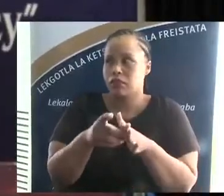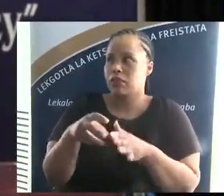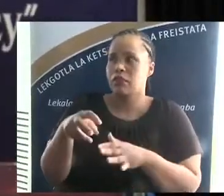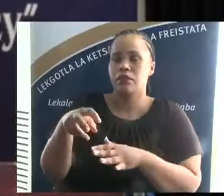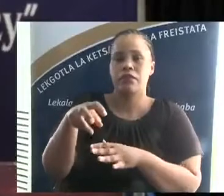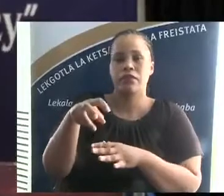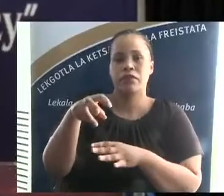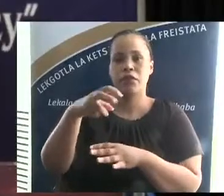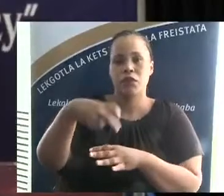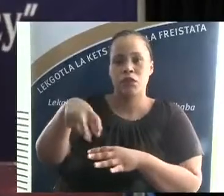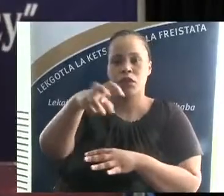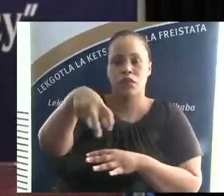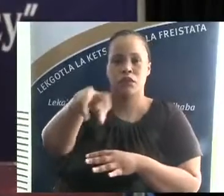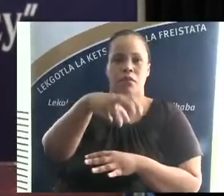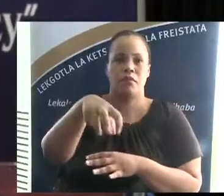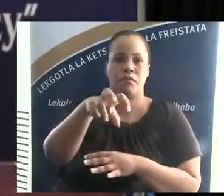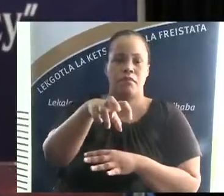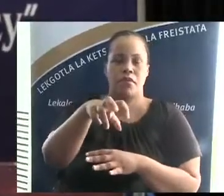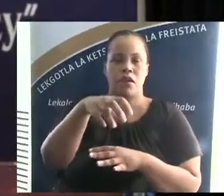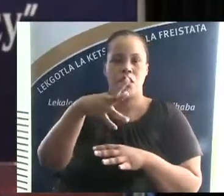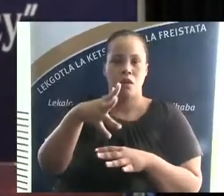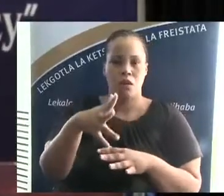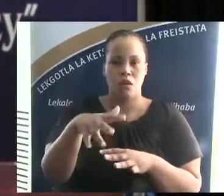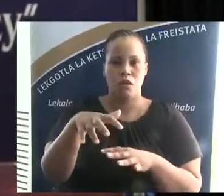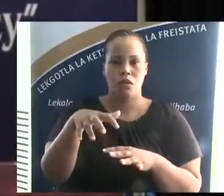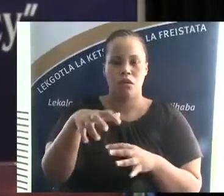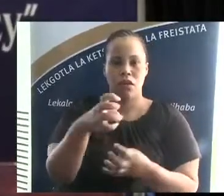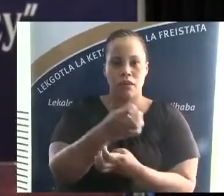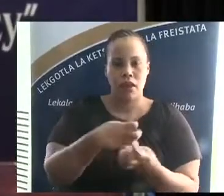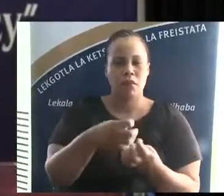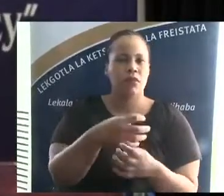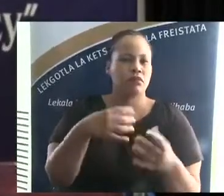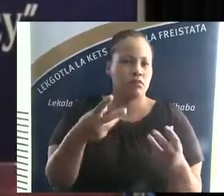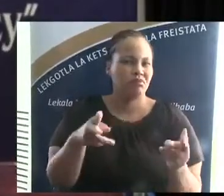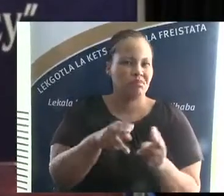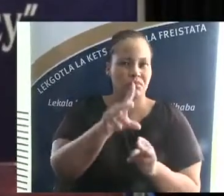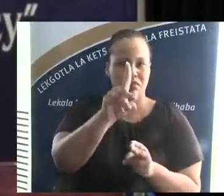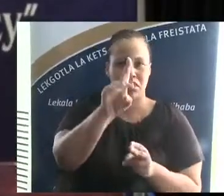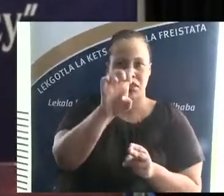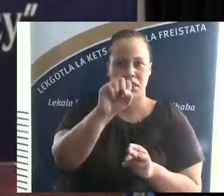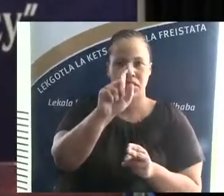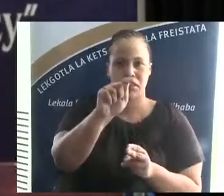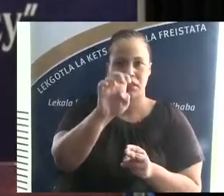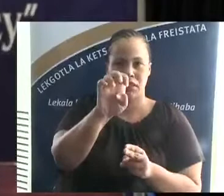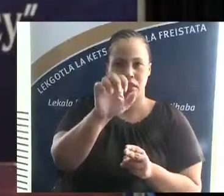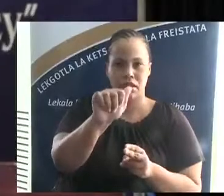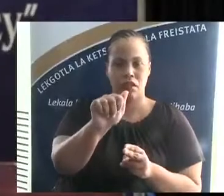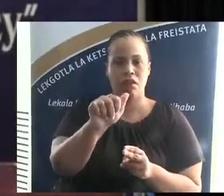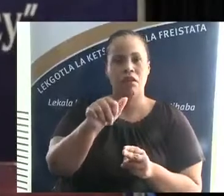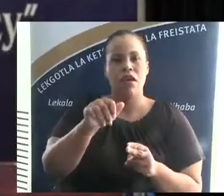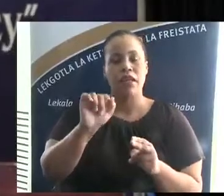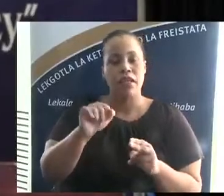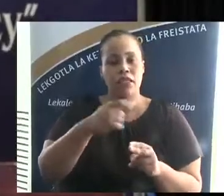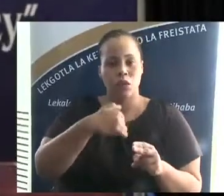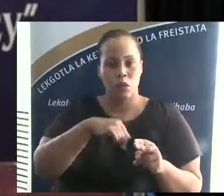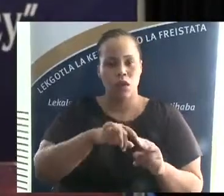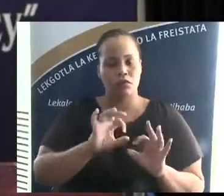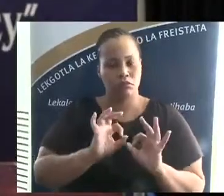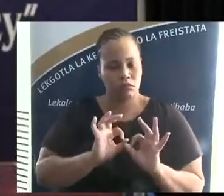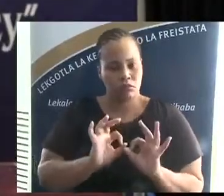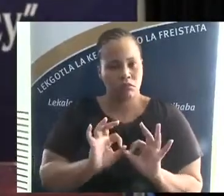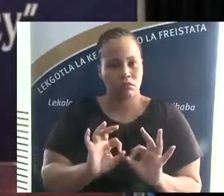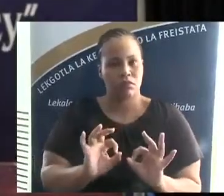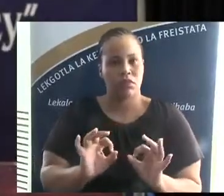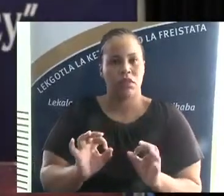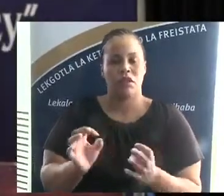environmental affairs, DESTIA, MEC Mohale, we are on the right trajectory to transform the Free State economy